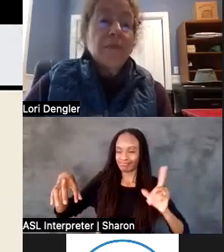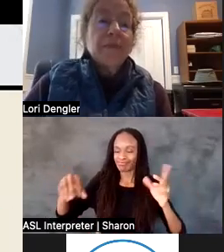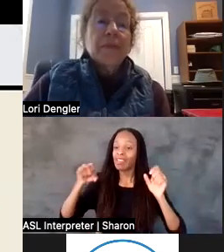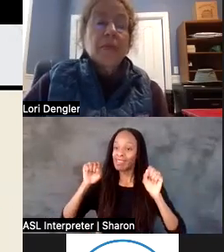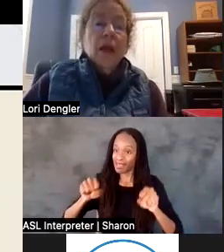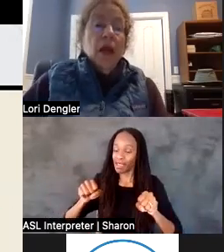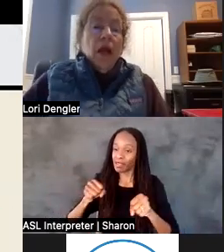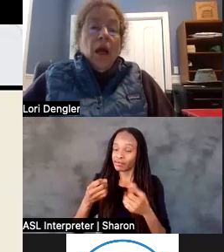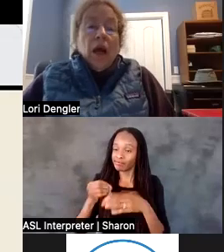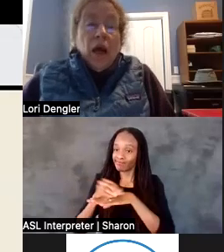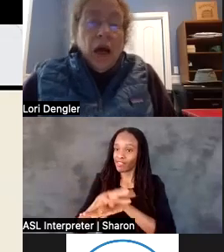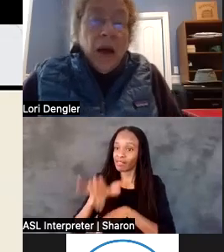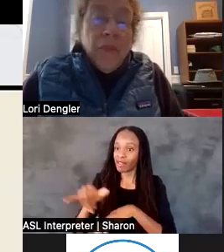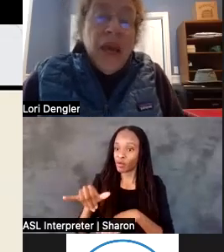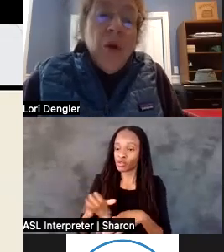slide.